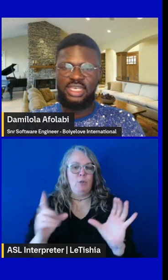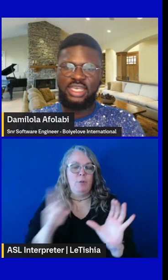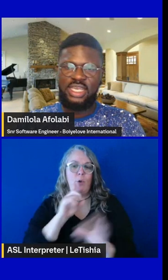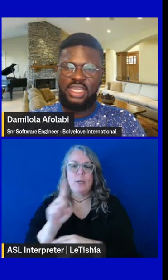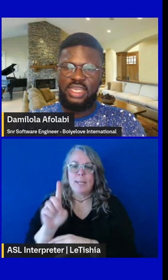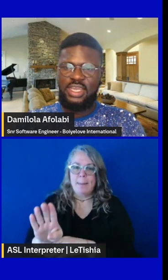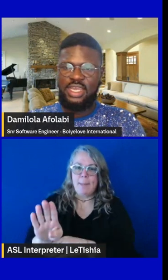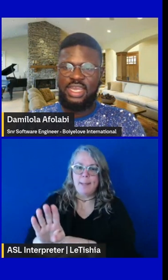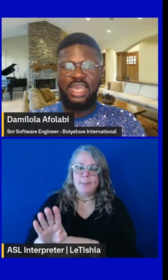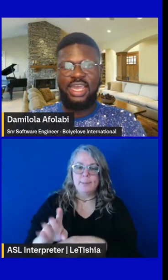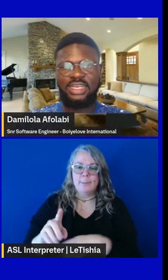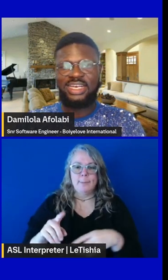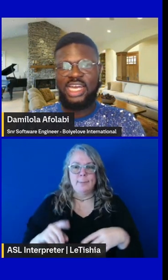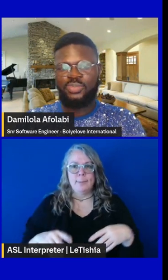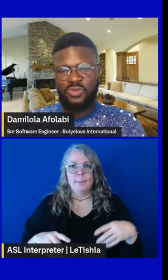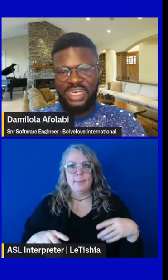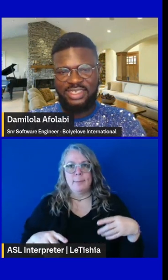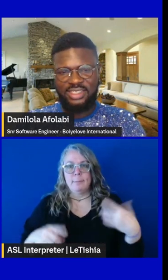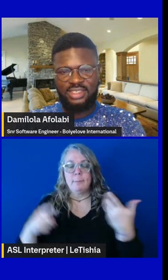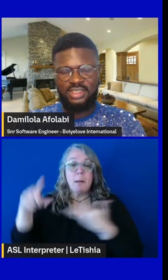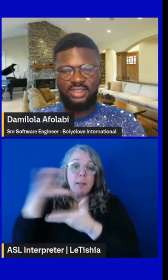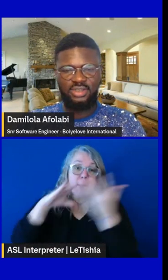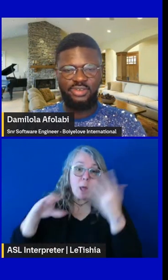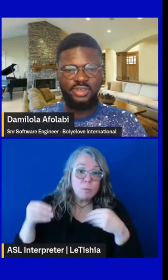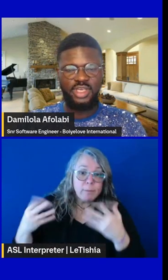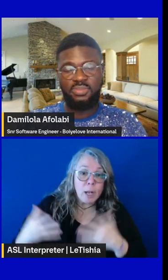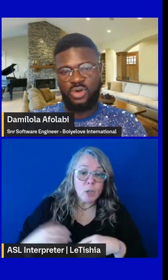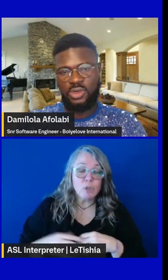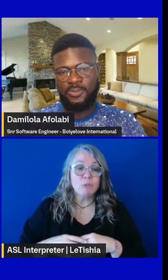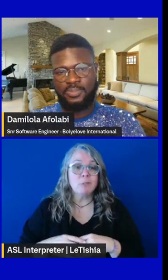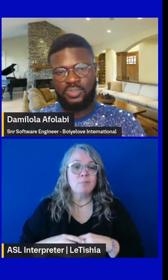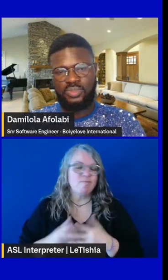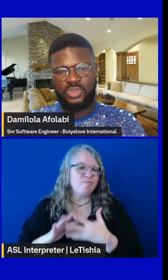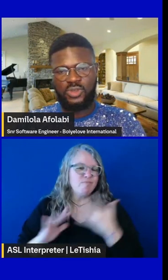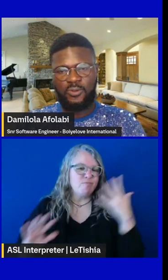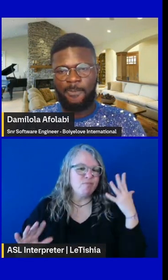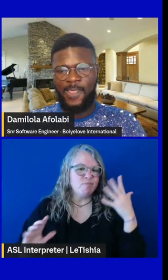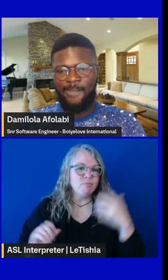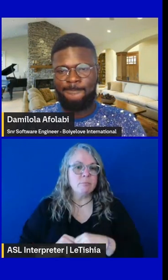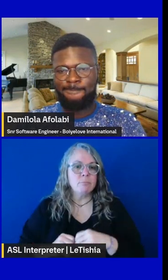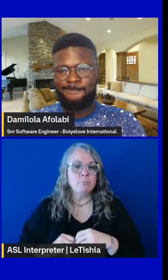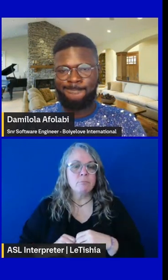database and cloud providers and more.